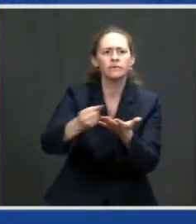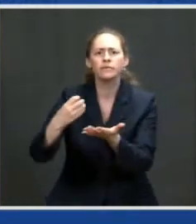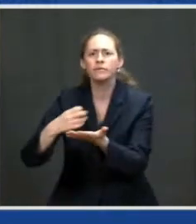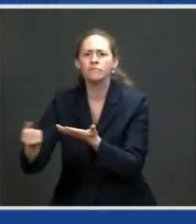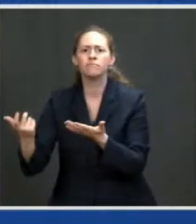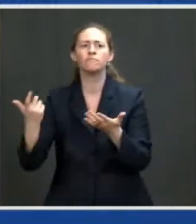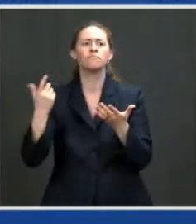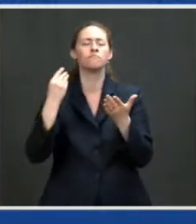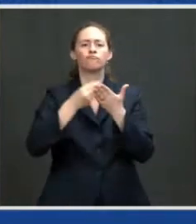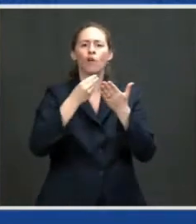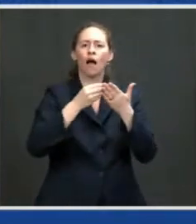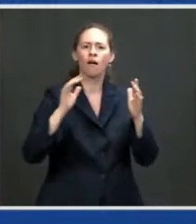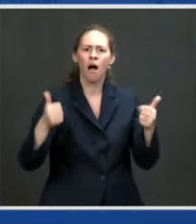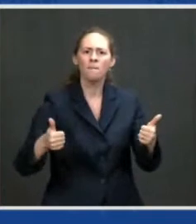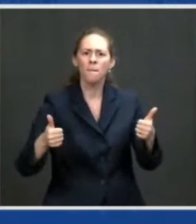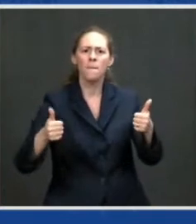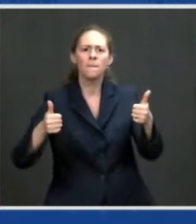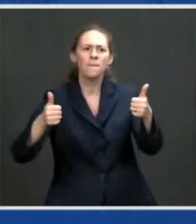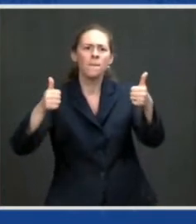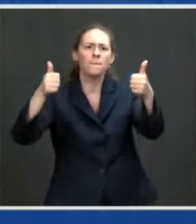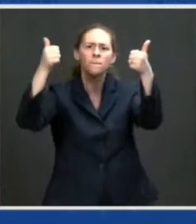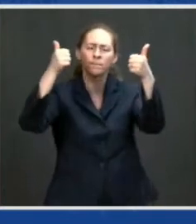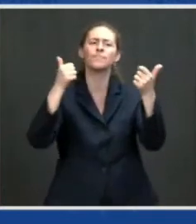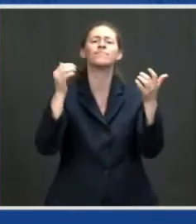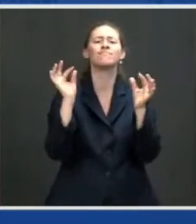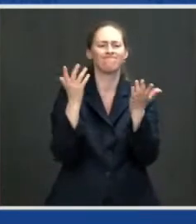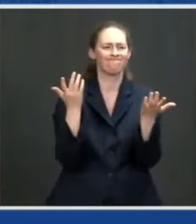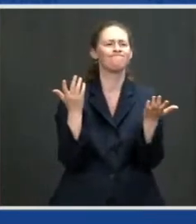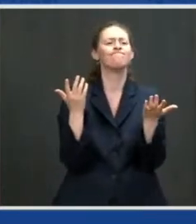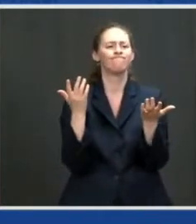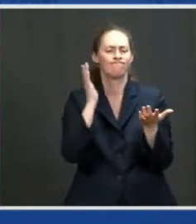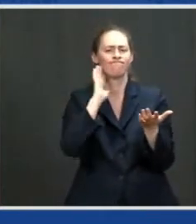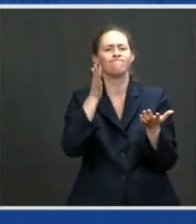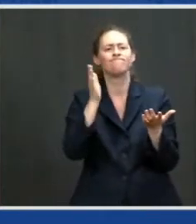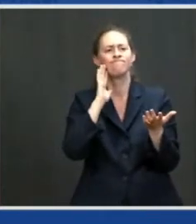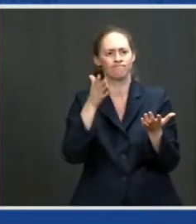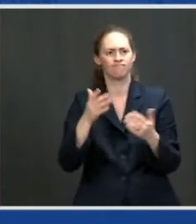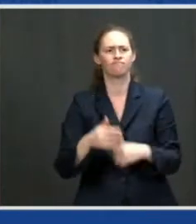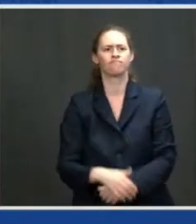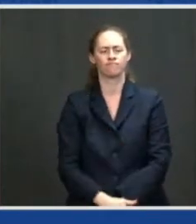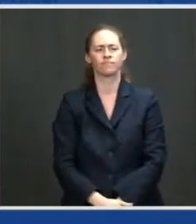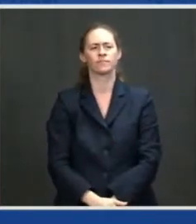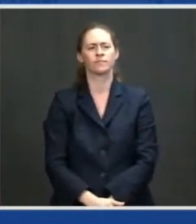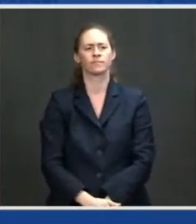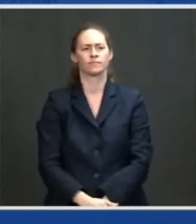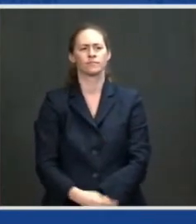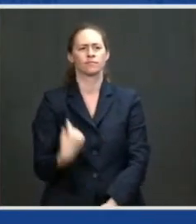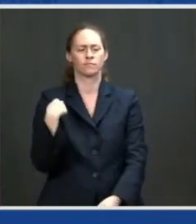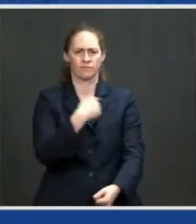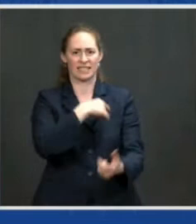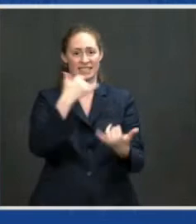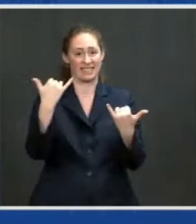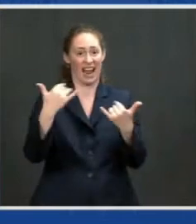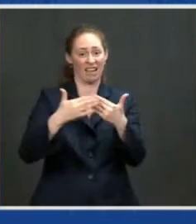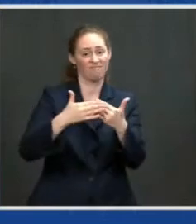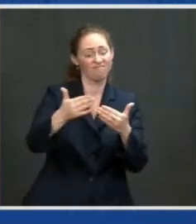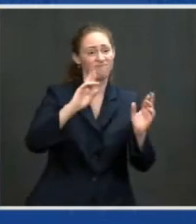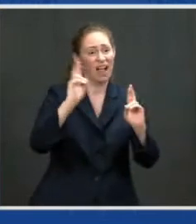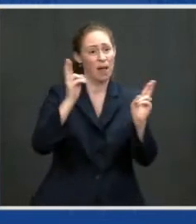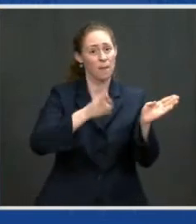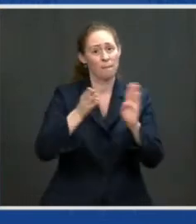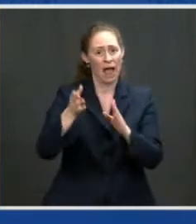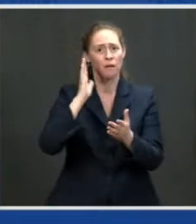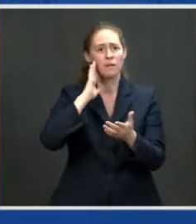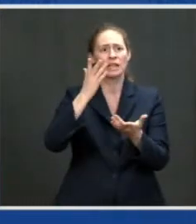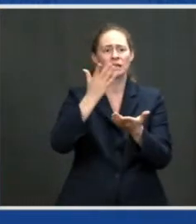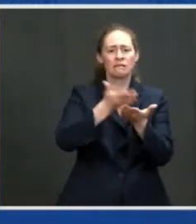growth. In the coming weeks, my administration will take steps to combat these supply pressures, starting with the construction materials and